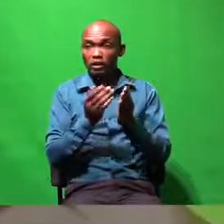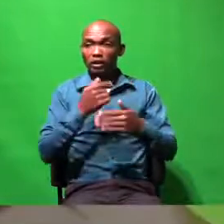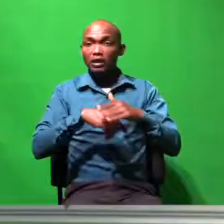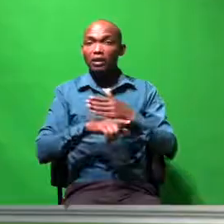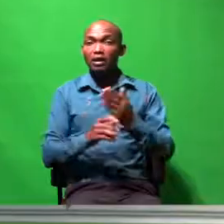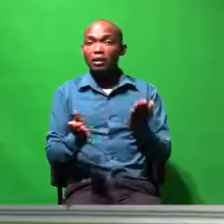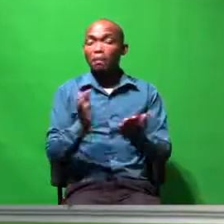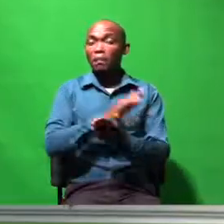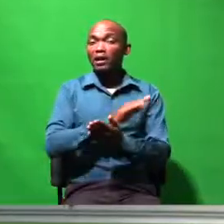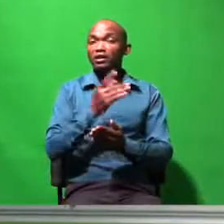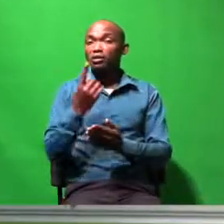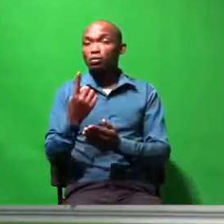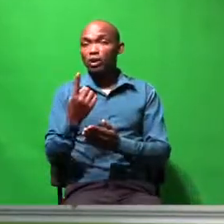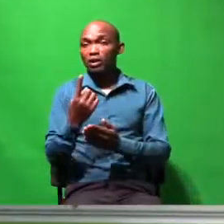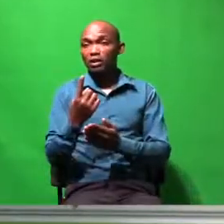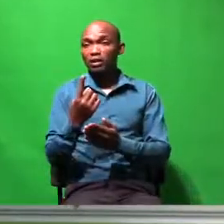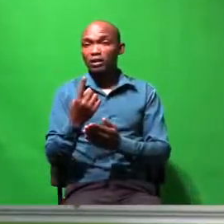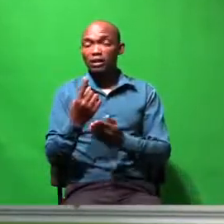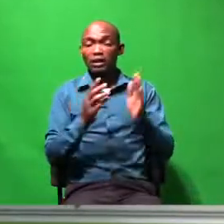page 197,